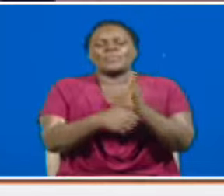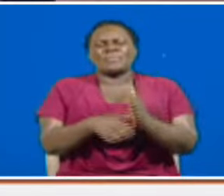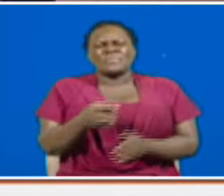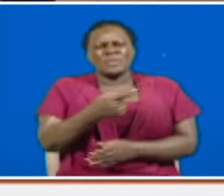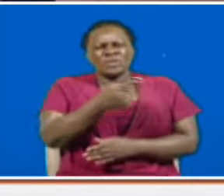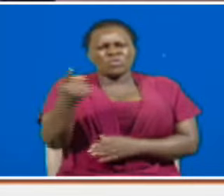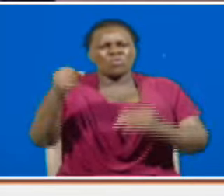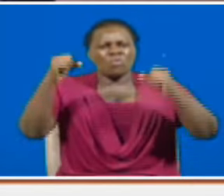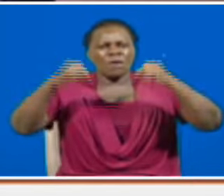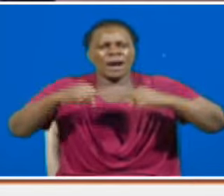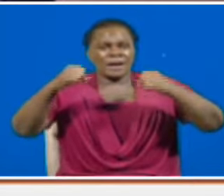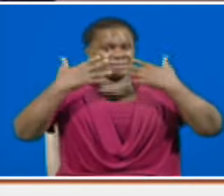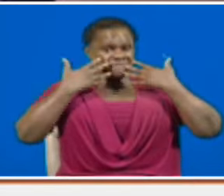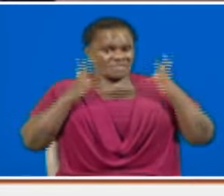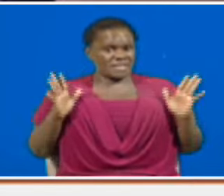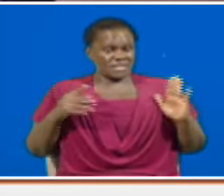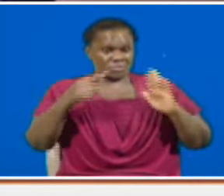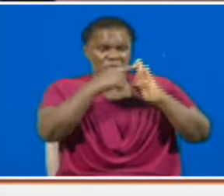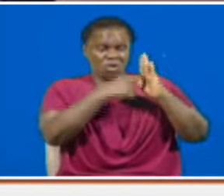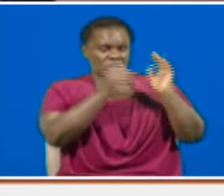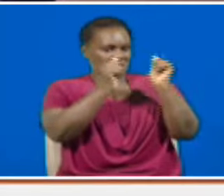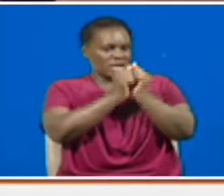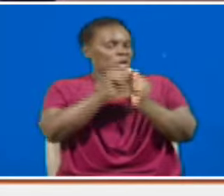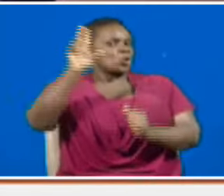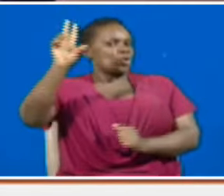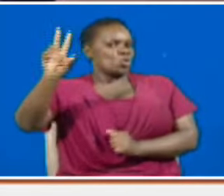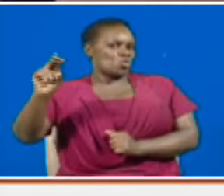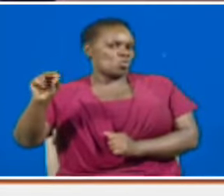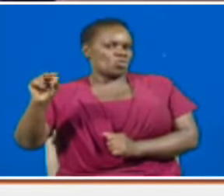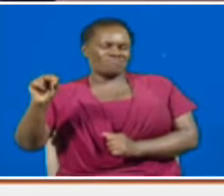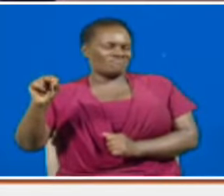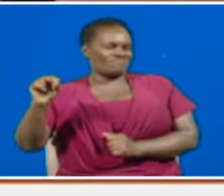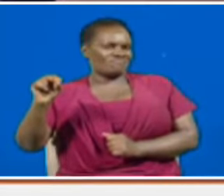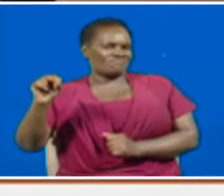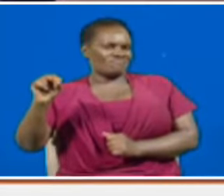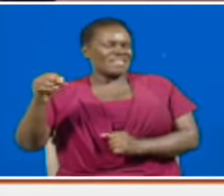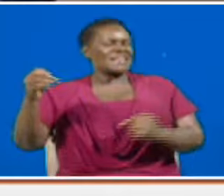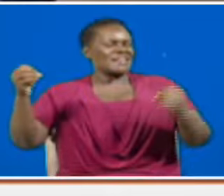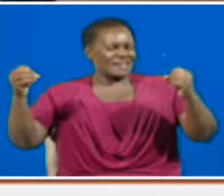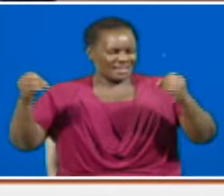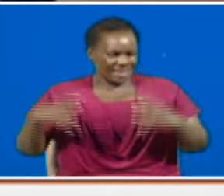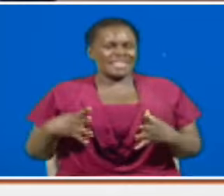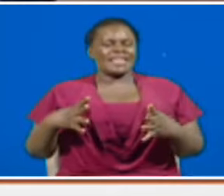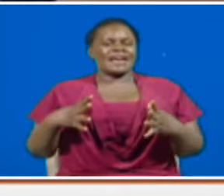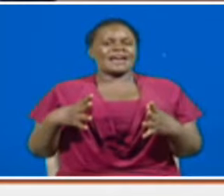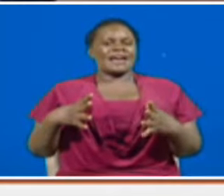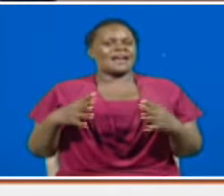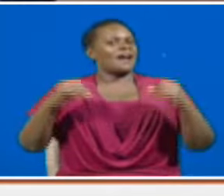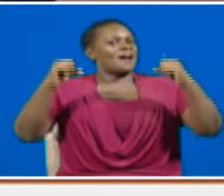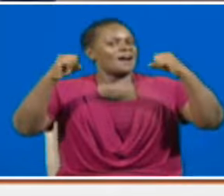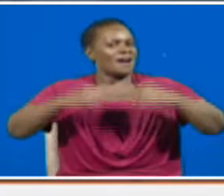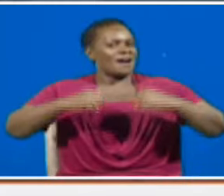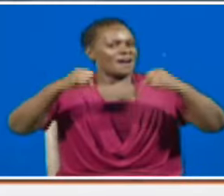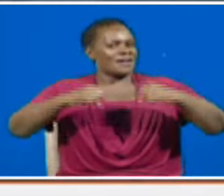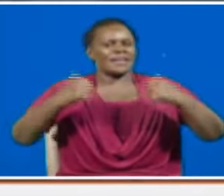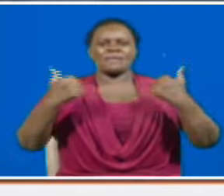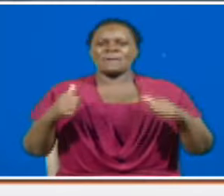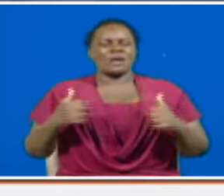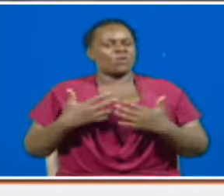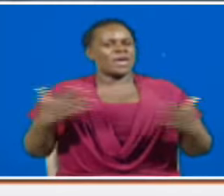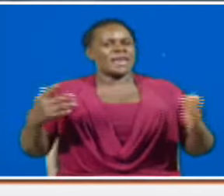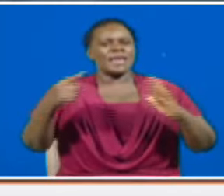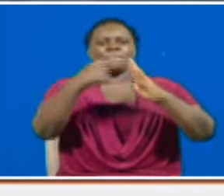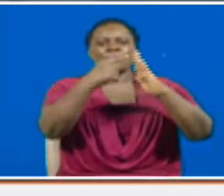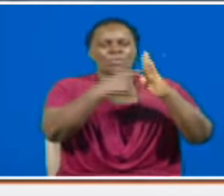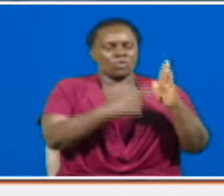you agreed on any of those 10-point issues? No, I must be very specific that we have not agreed on any, as much